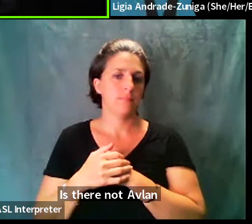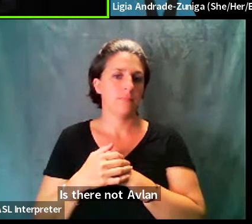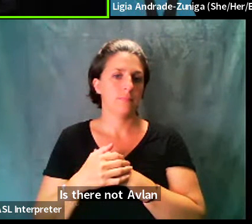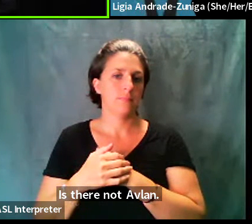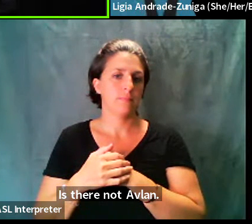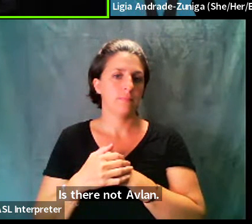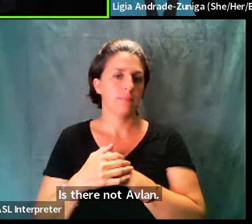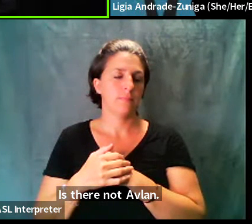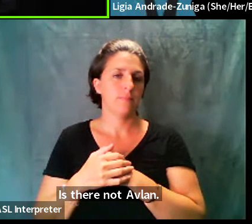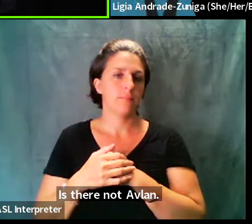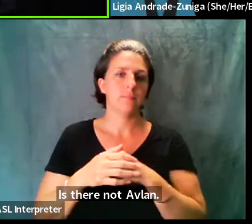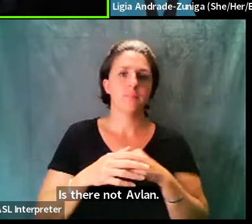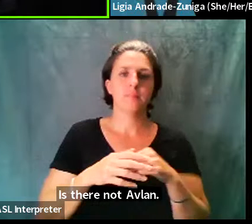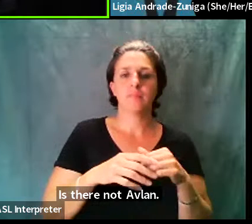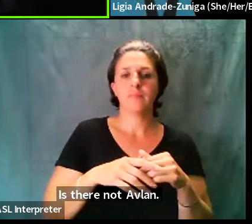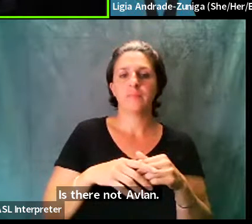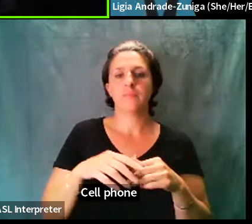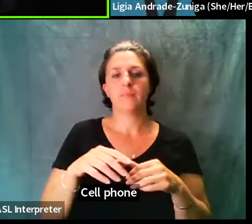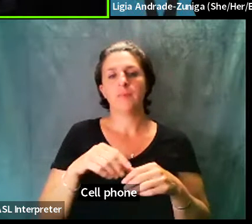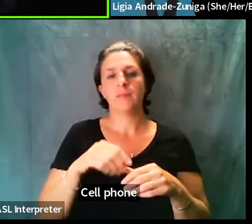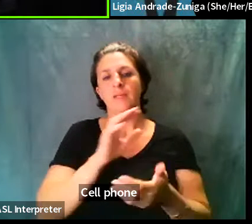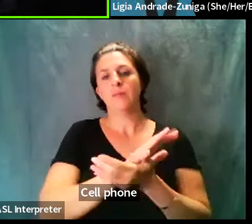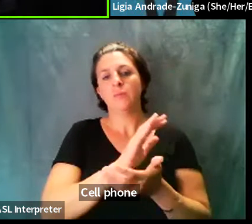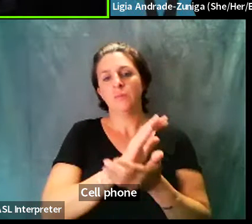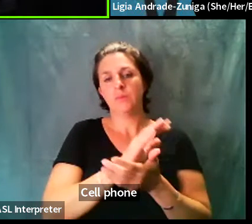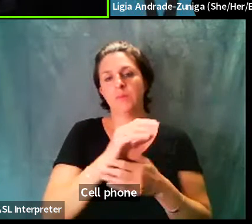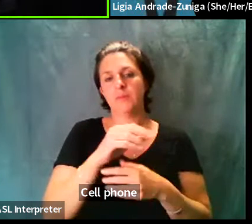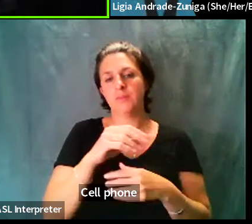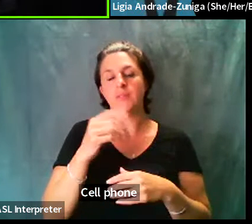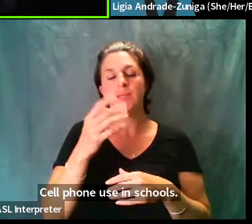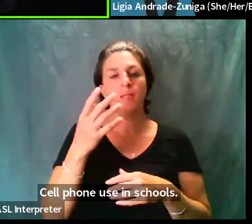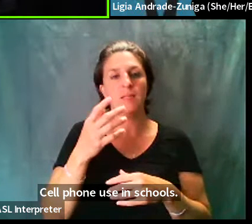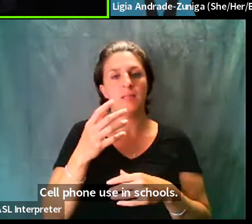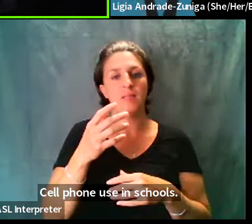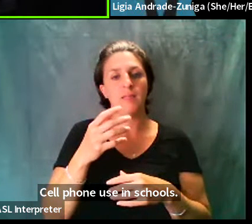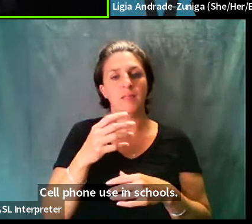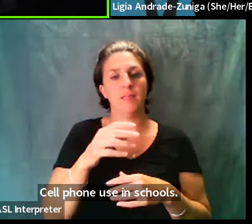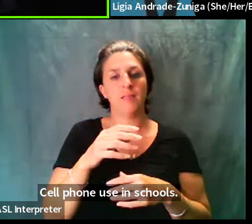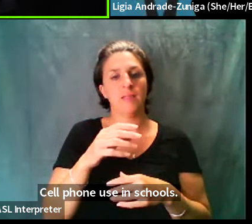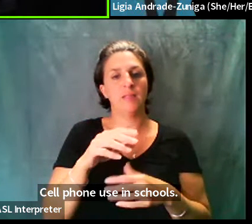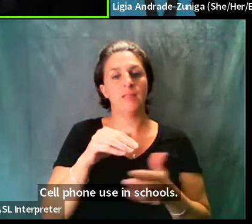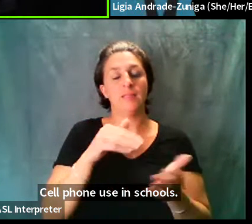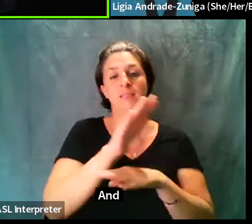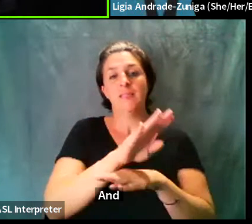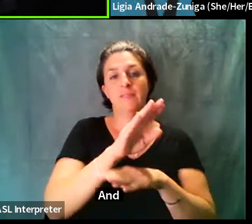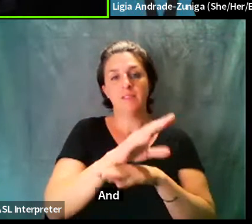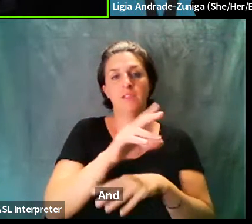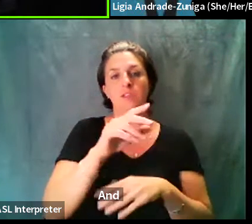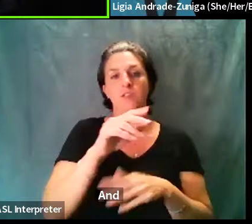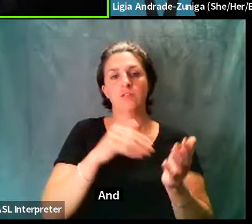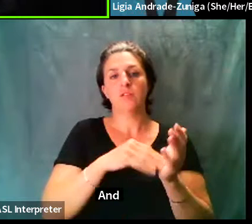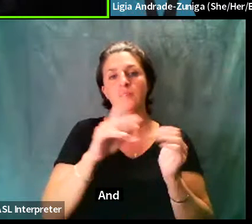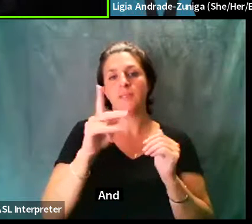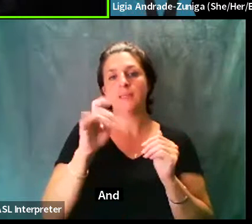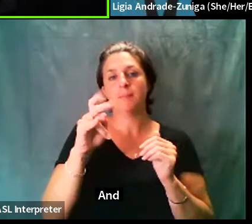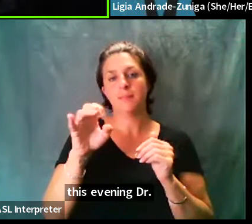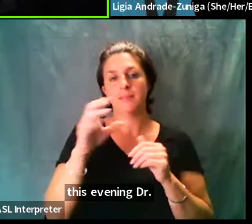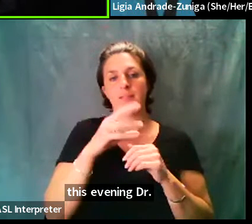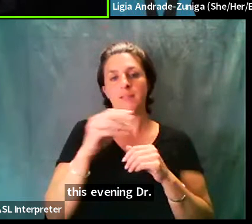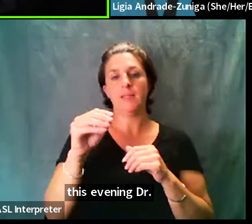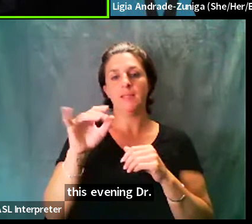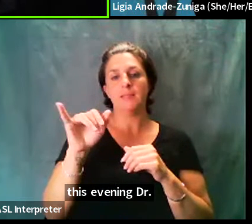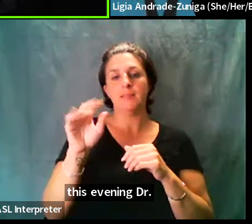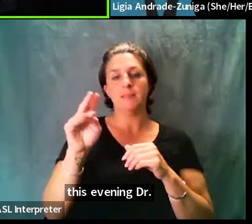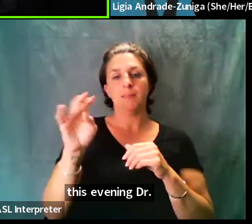use in some- schools. And this evening, Dr. Kemke and Mr. Simmons are going to